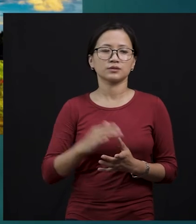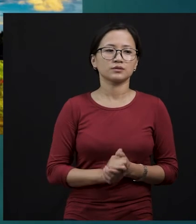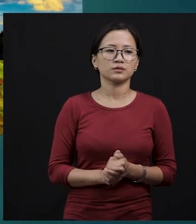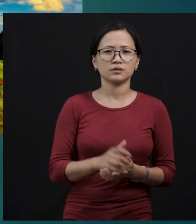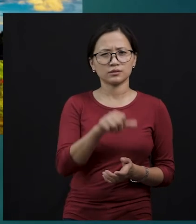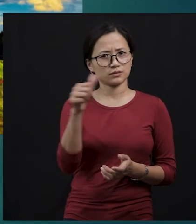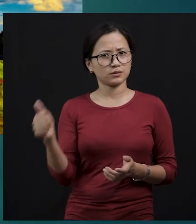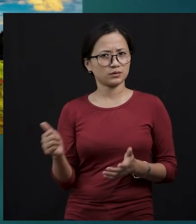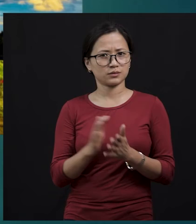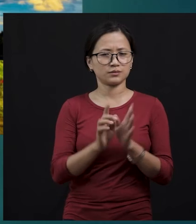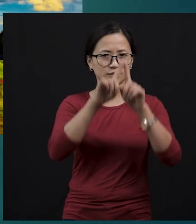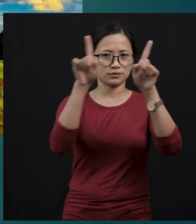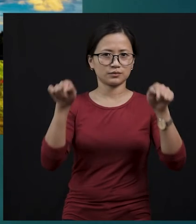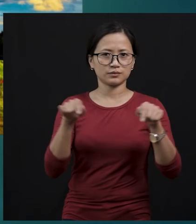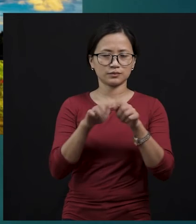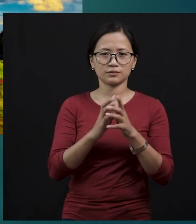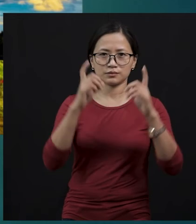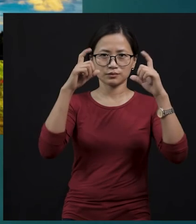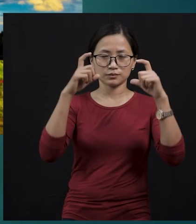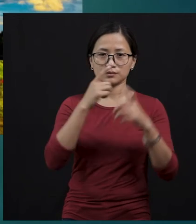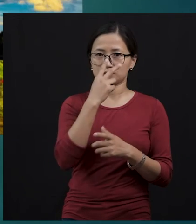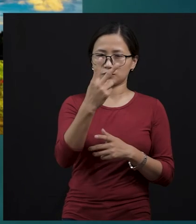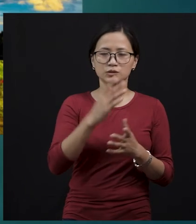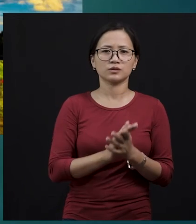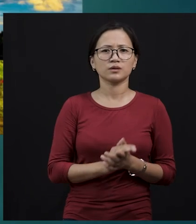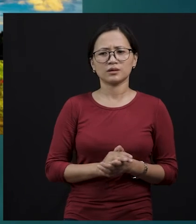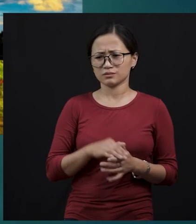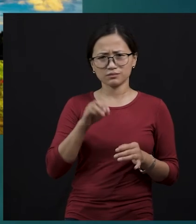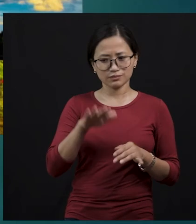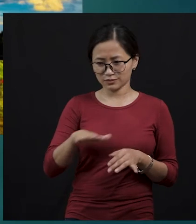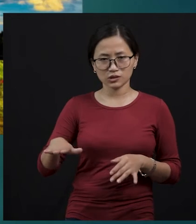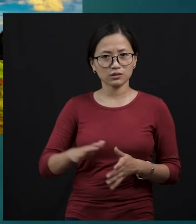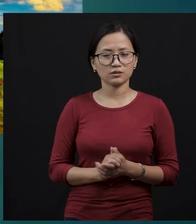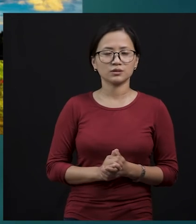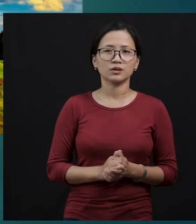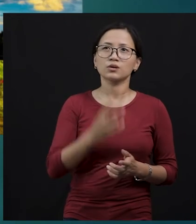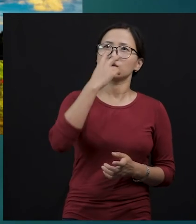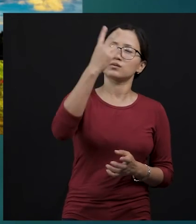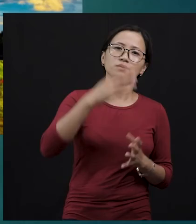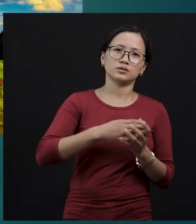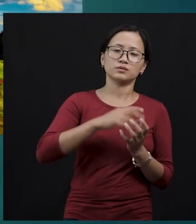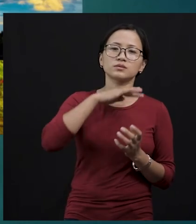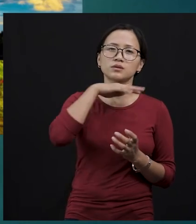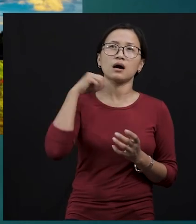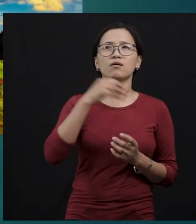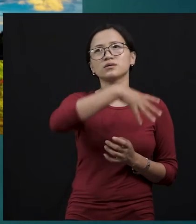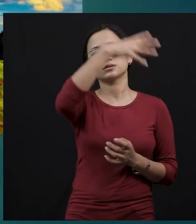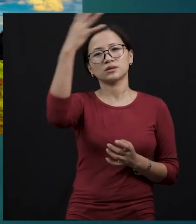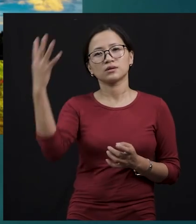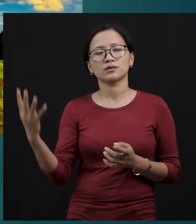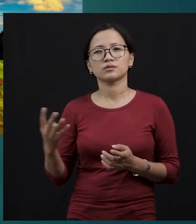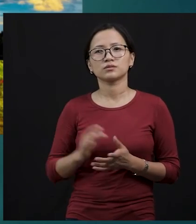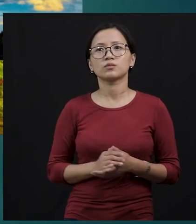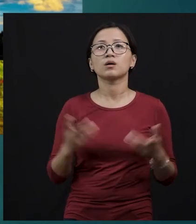another picture. I'm sure these two children, okay, these two kids are enjoying watching at the rainbow. They might even be wondering of how and